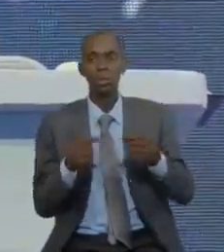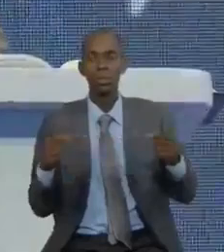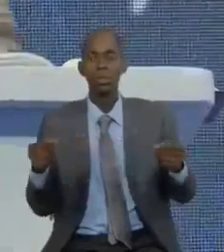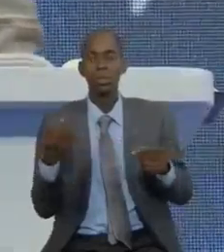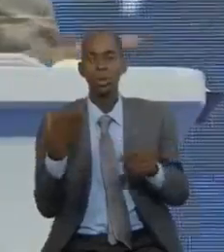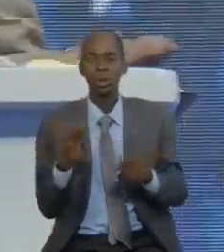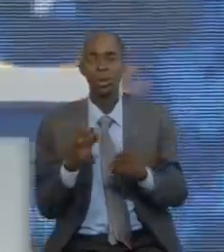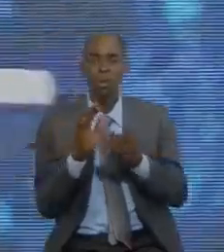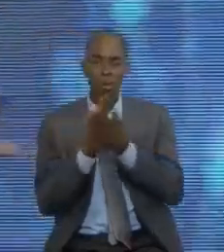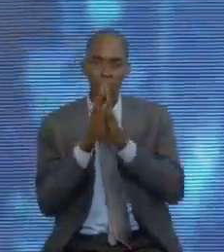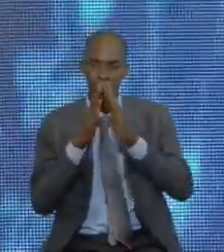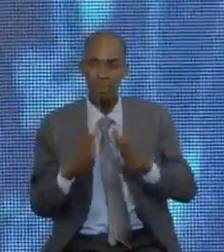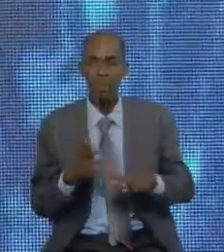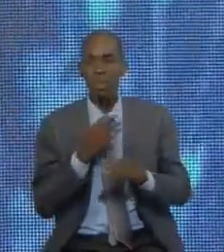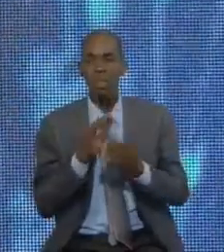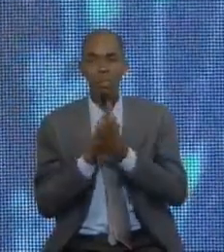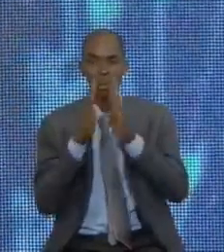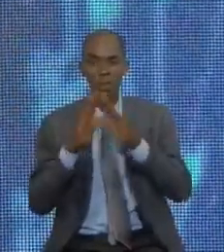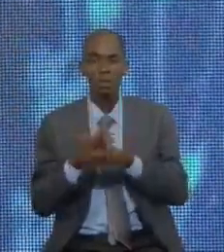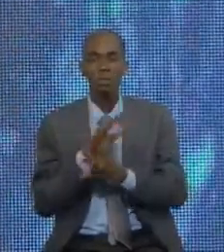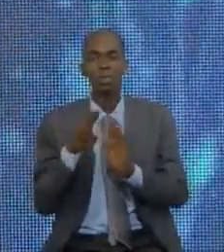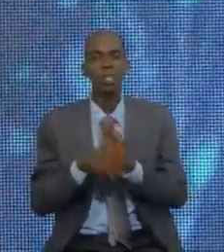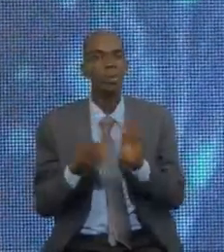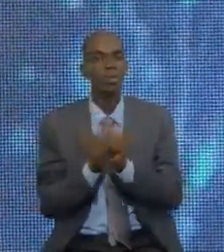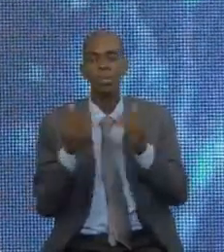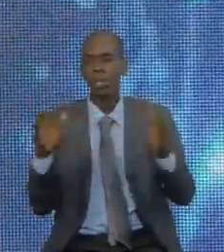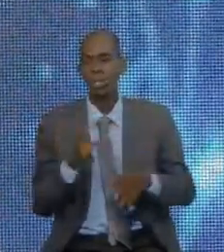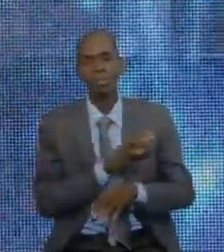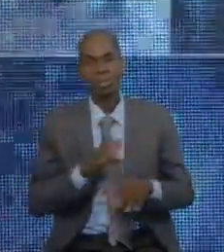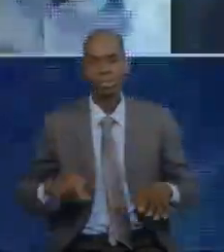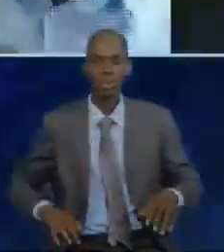and peacefulness without Christ.